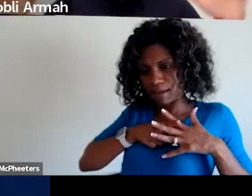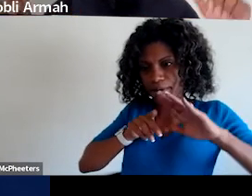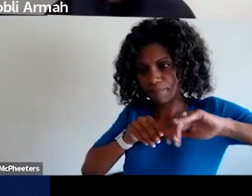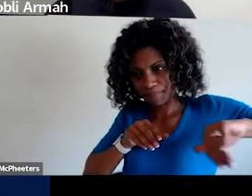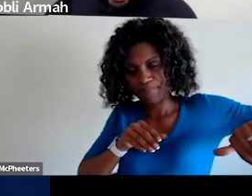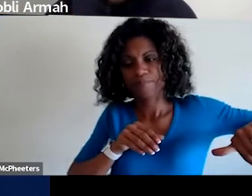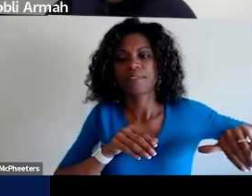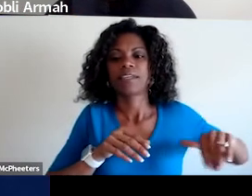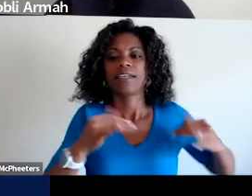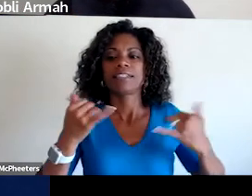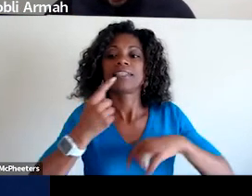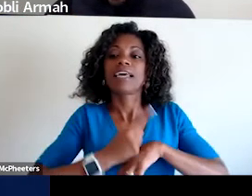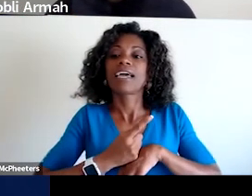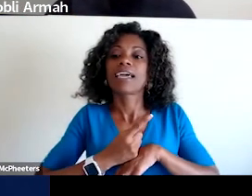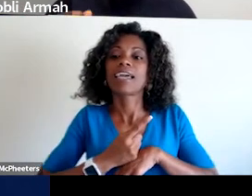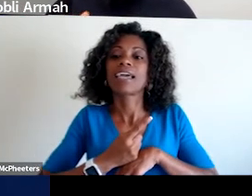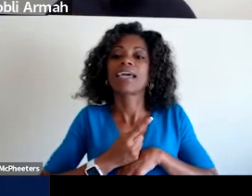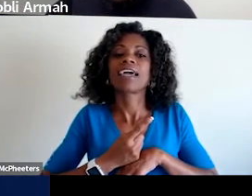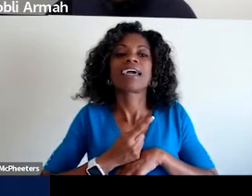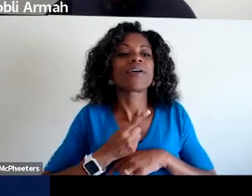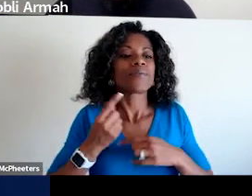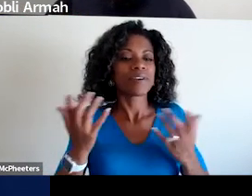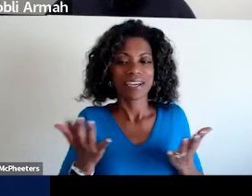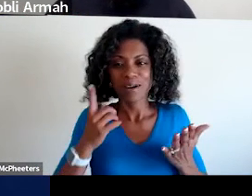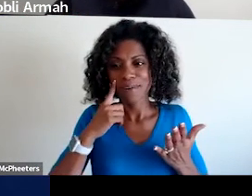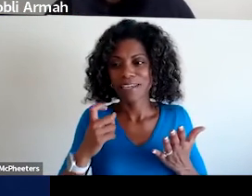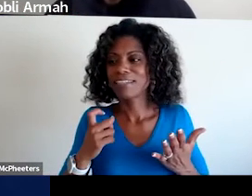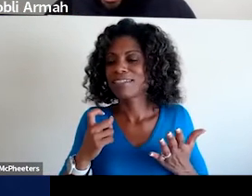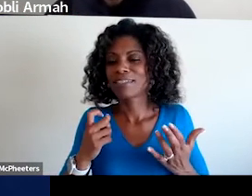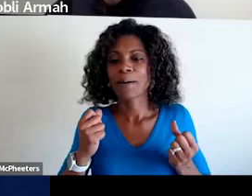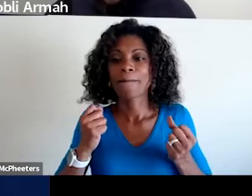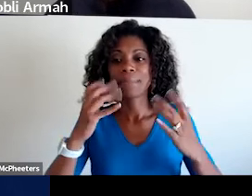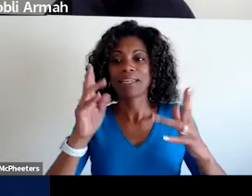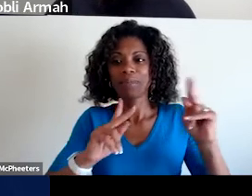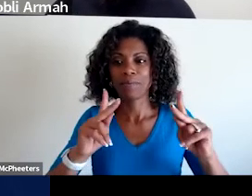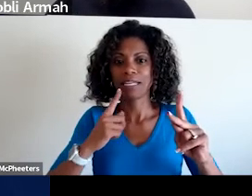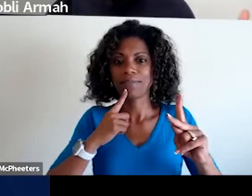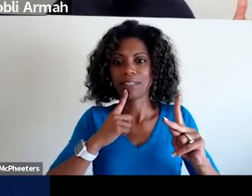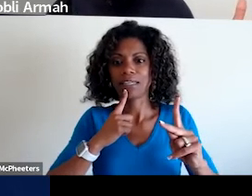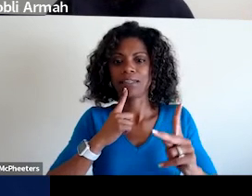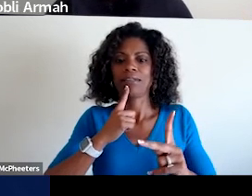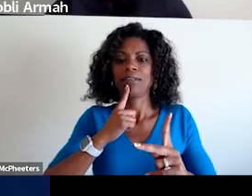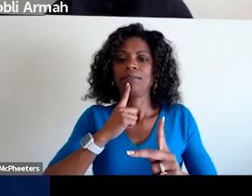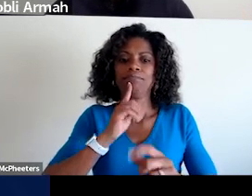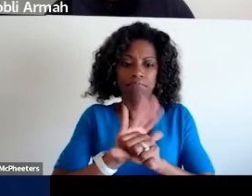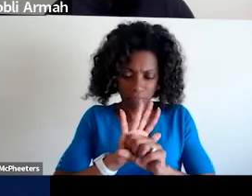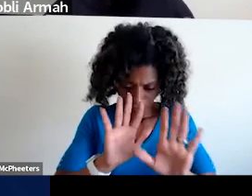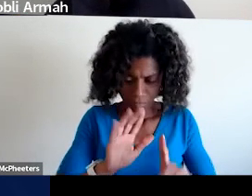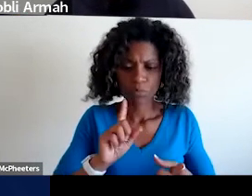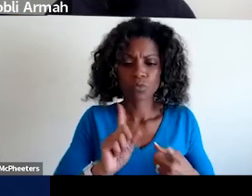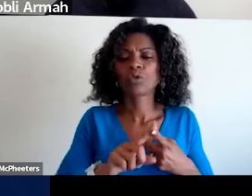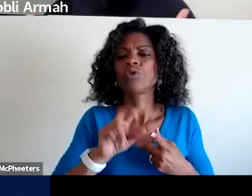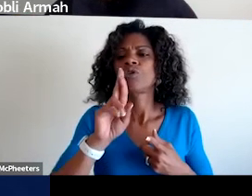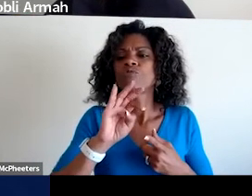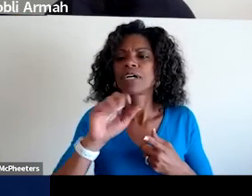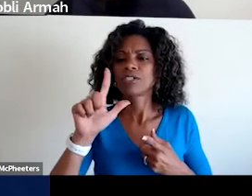is everyone put out a statement about racial equity and racial justice, and now what? And so, Samia, I'm going to pass it over to you to help us